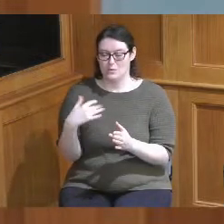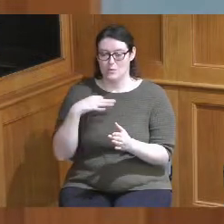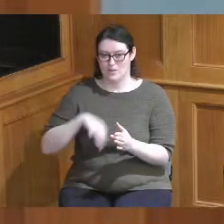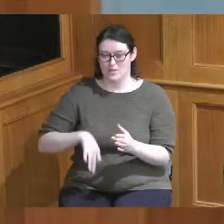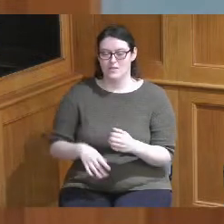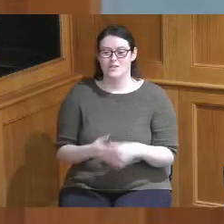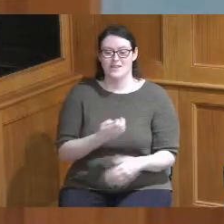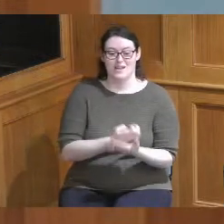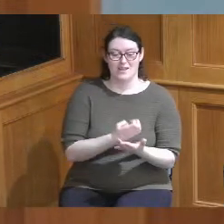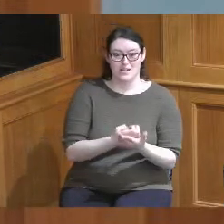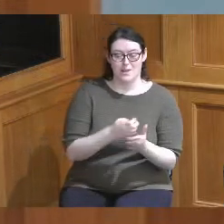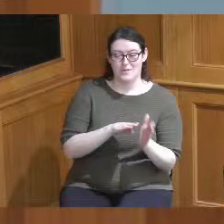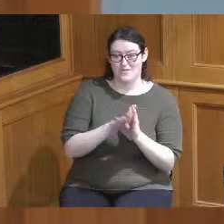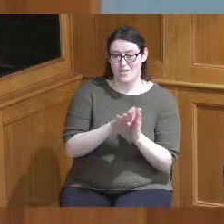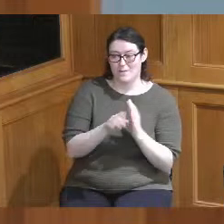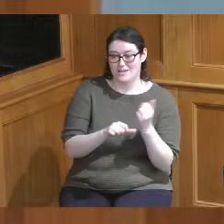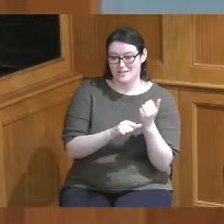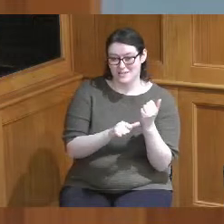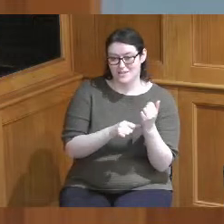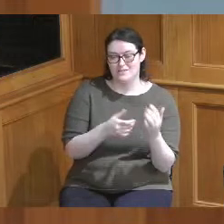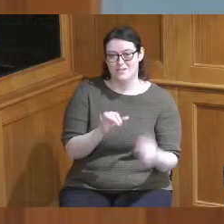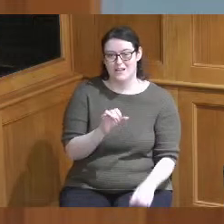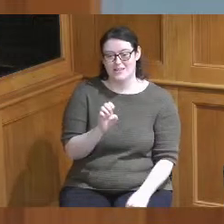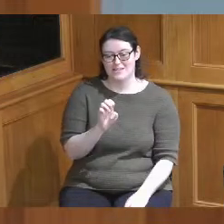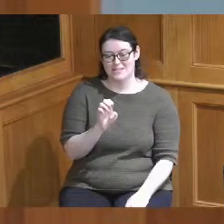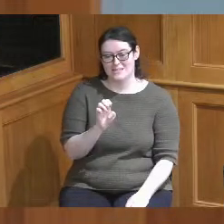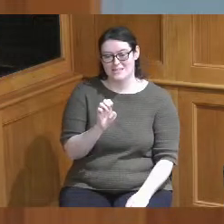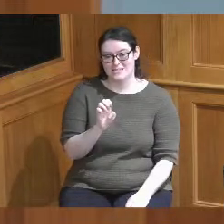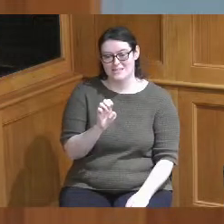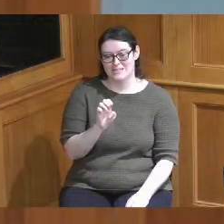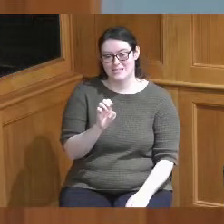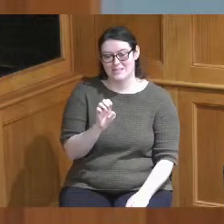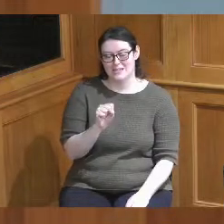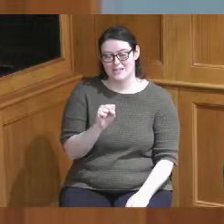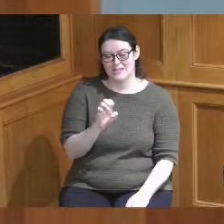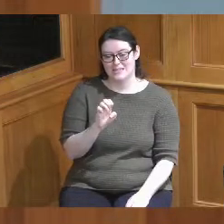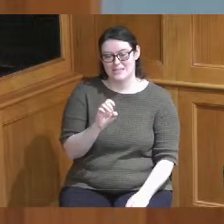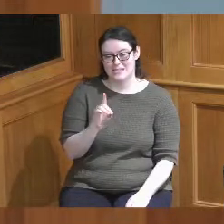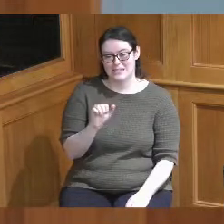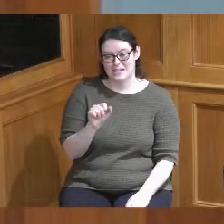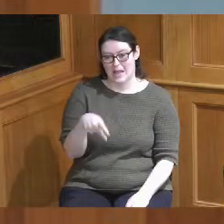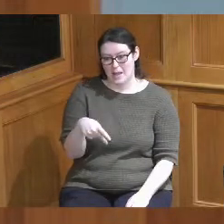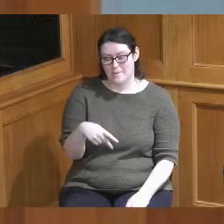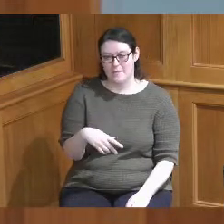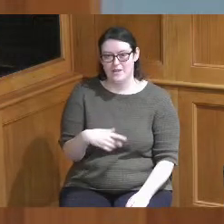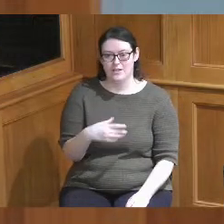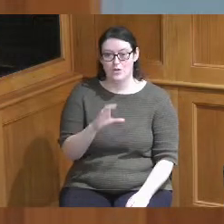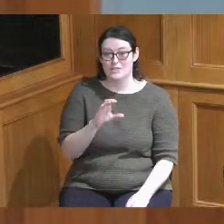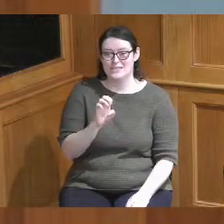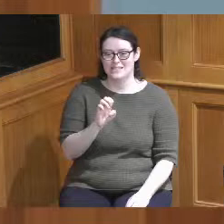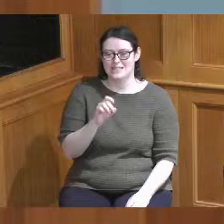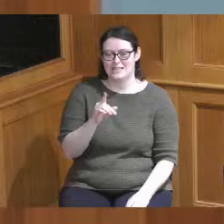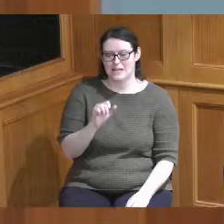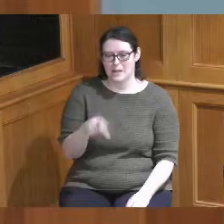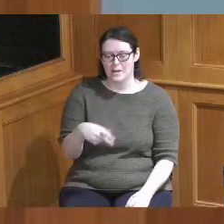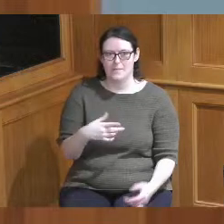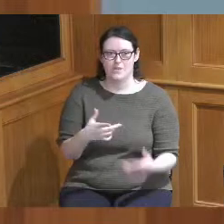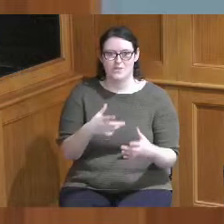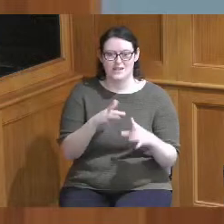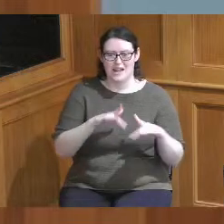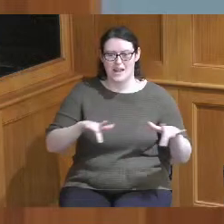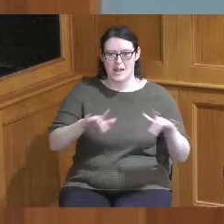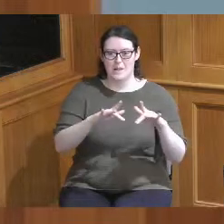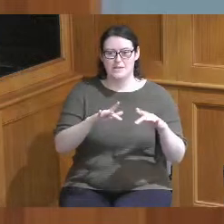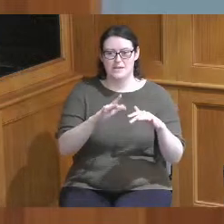development assistance provided through programs like CDAP were critical to the redevelopment of a vacant building in our main business corridor into